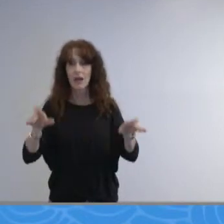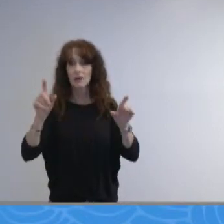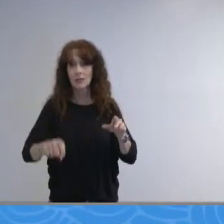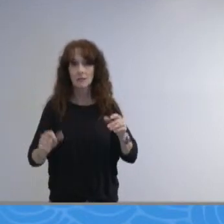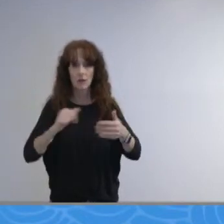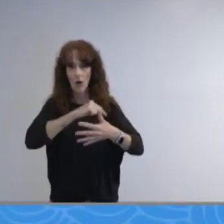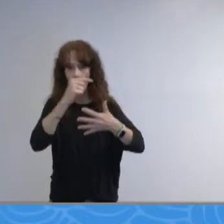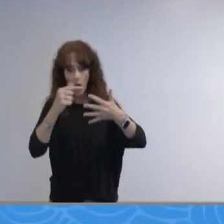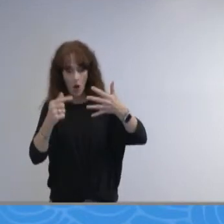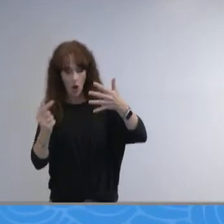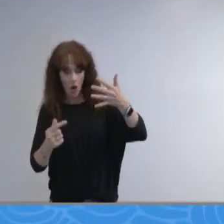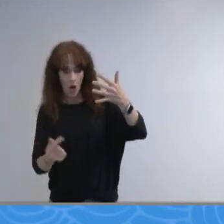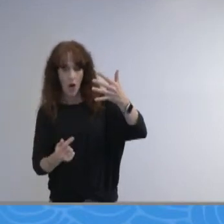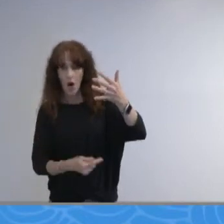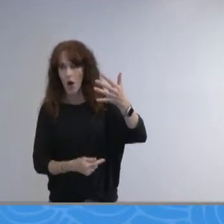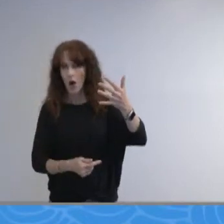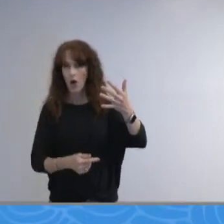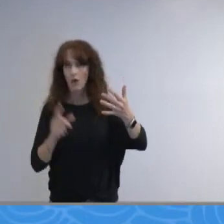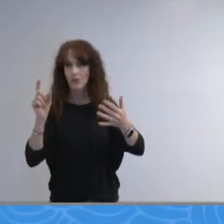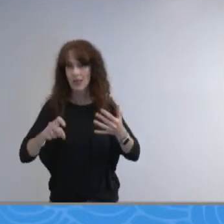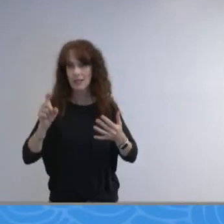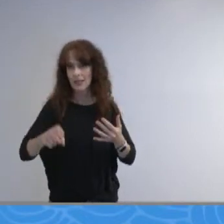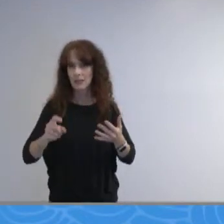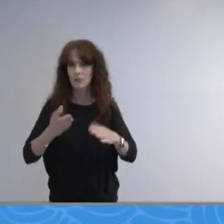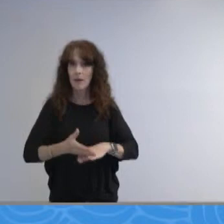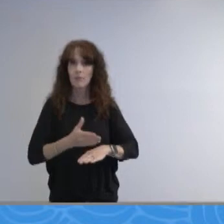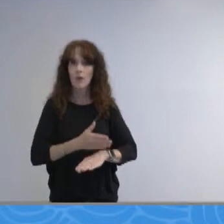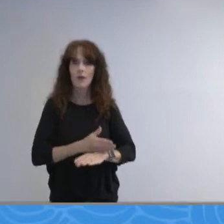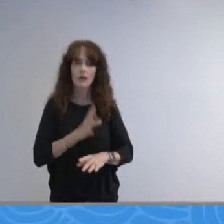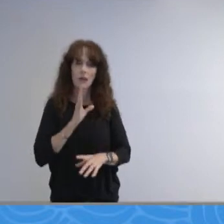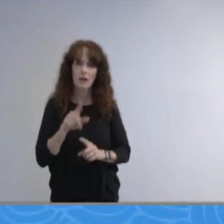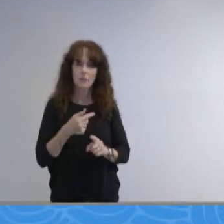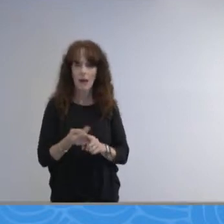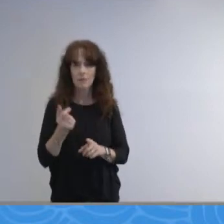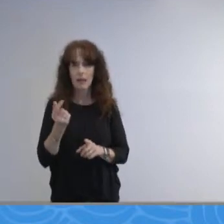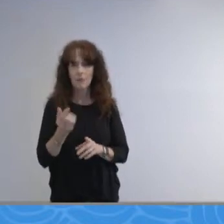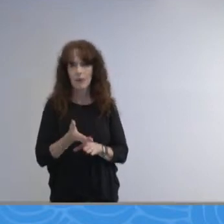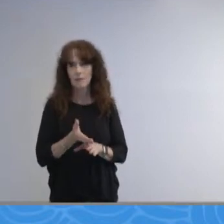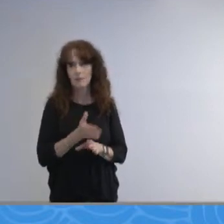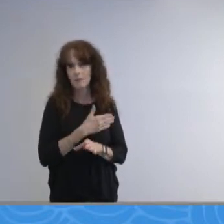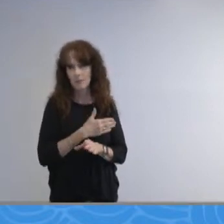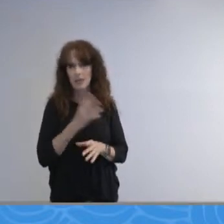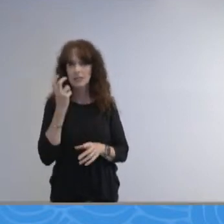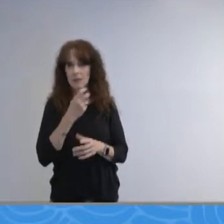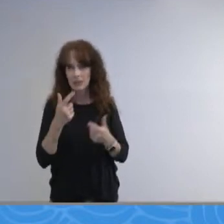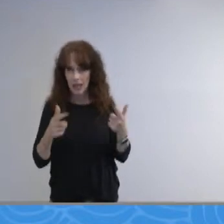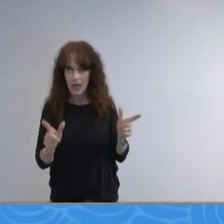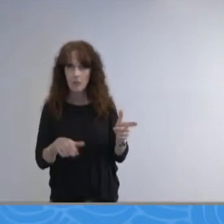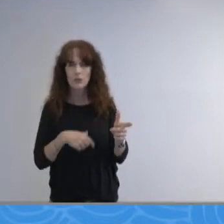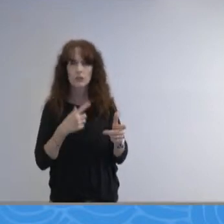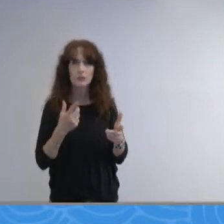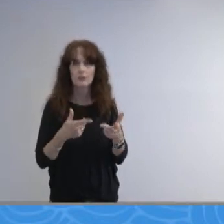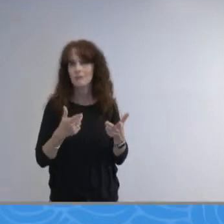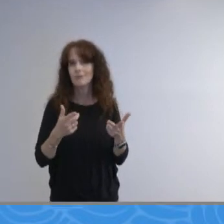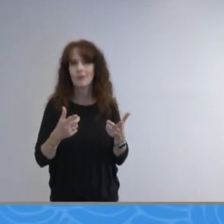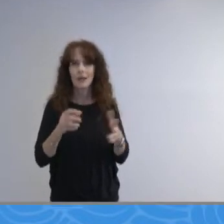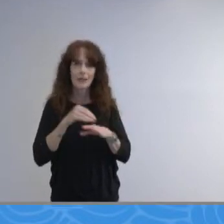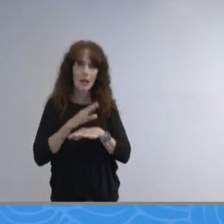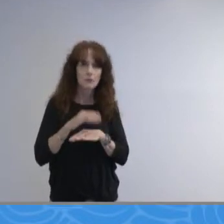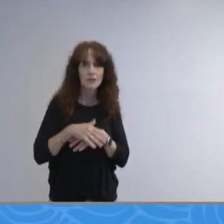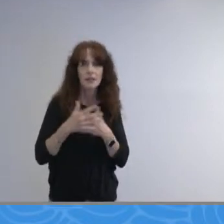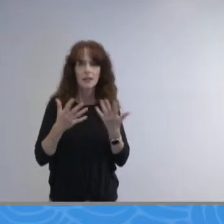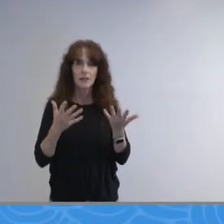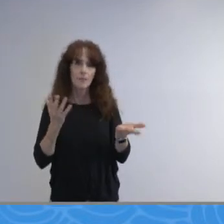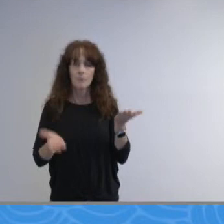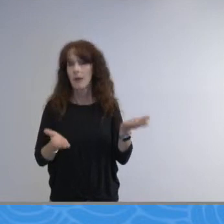the services that the child needs in order to make progress in school. So I talked about that a little bit. Speech and language services, counseling